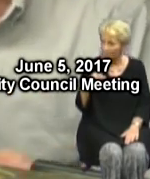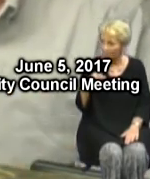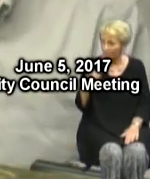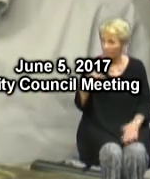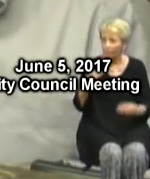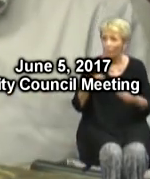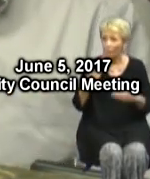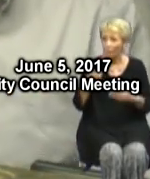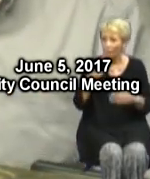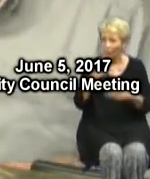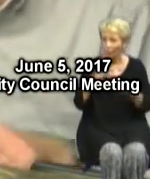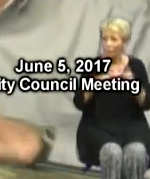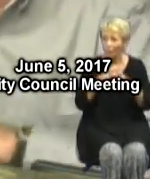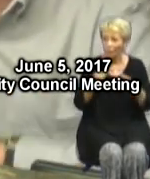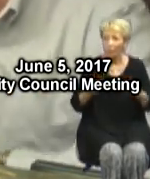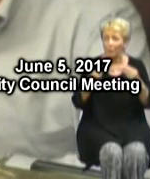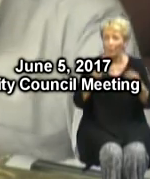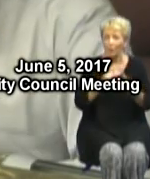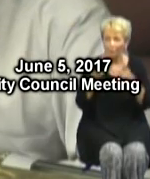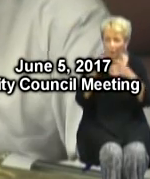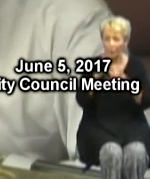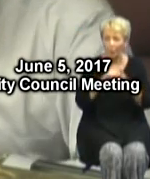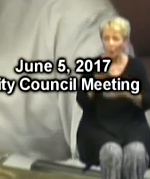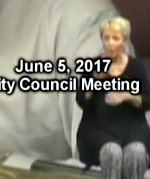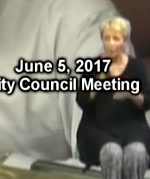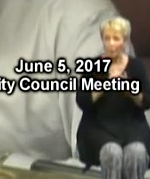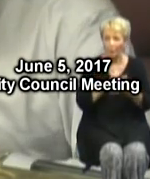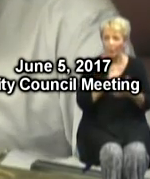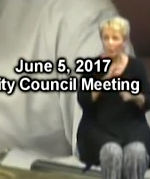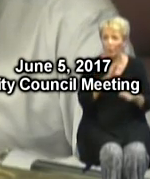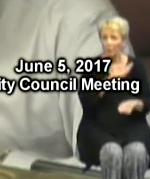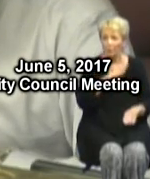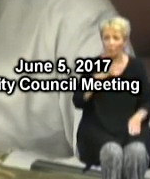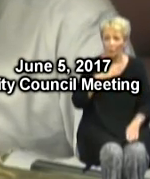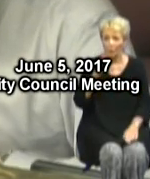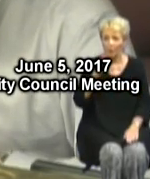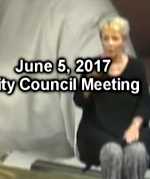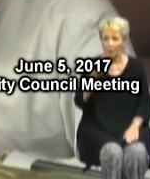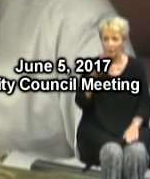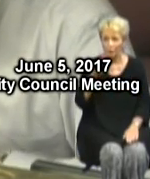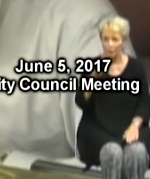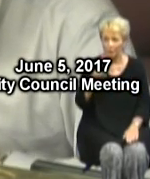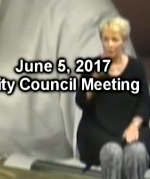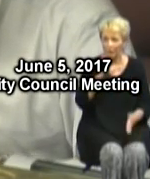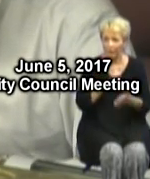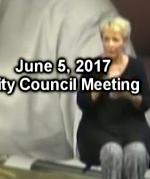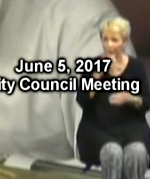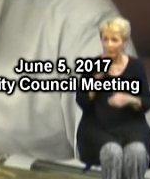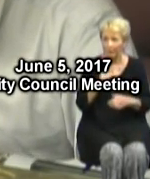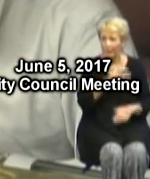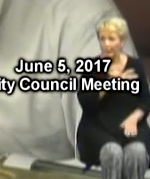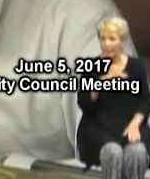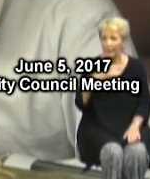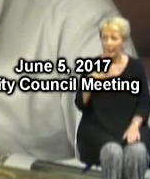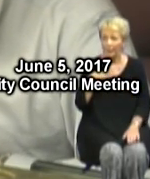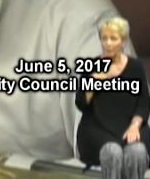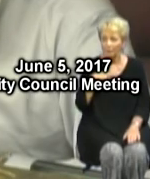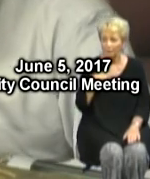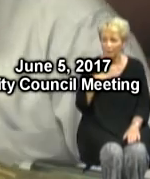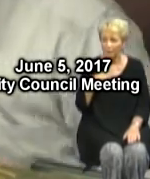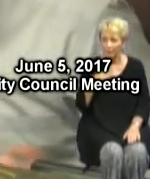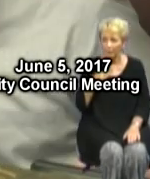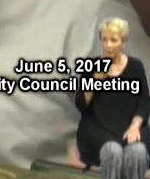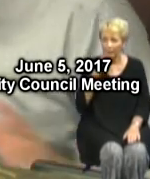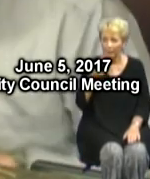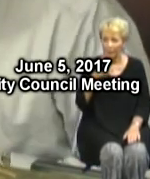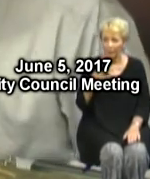Motion. We have the consideration of appointment to the Board of Adjustment, and this is a council.